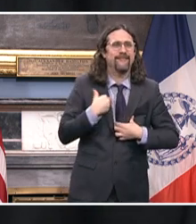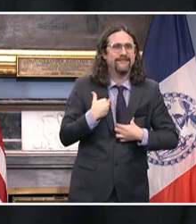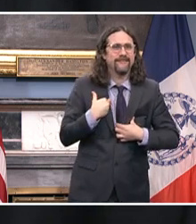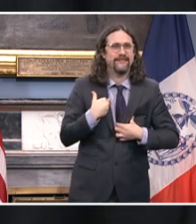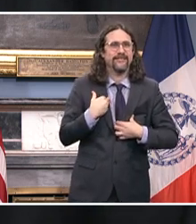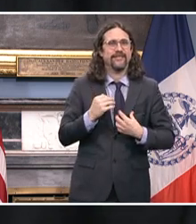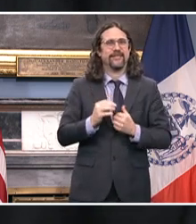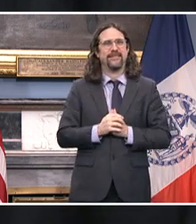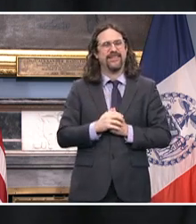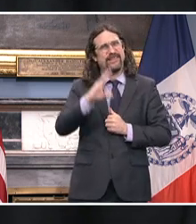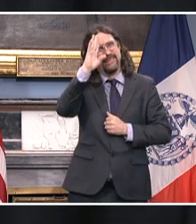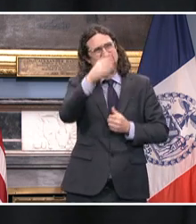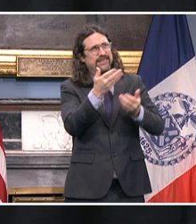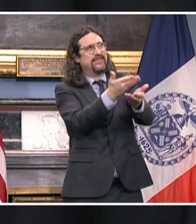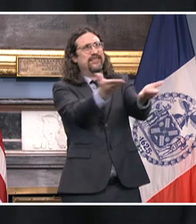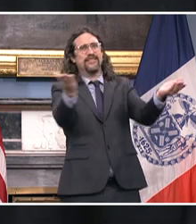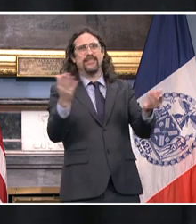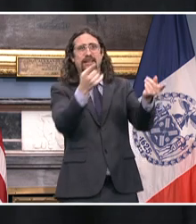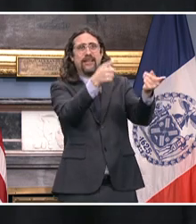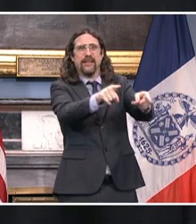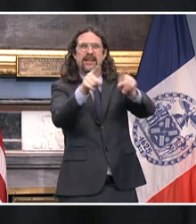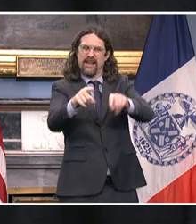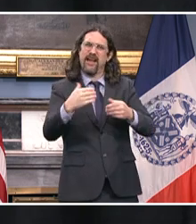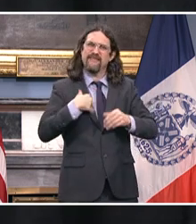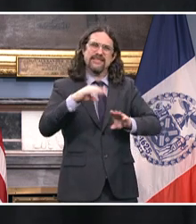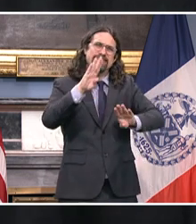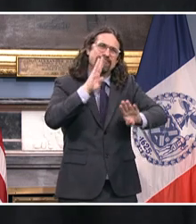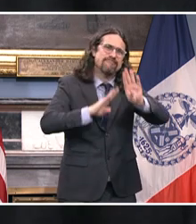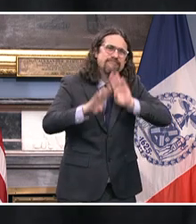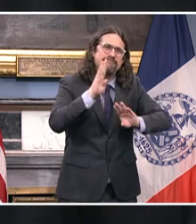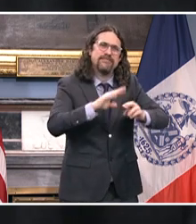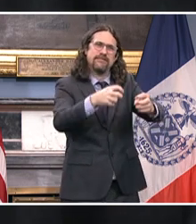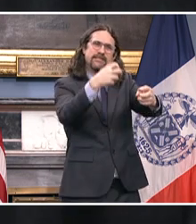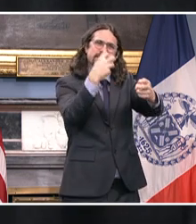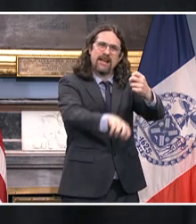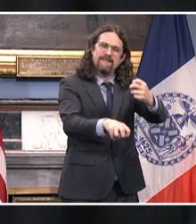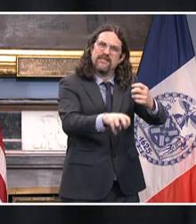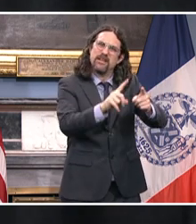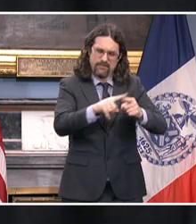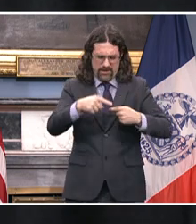And when you look at faith and you look at the lessons,